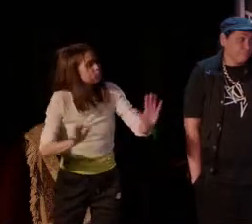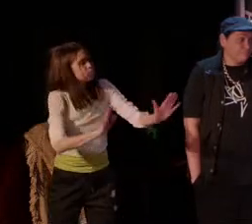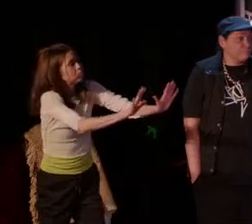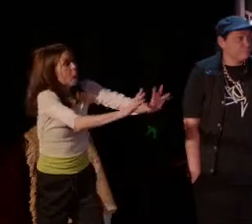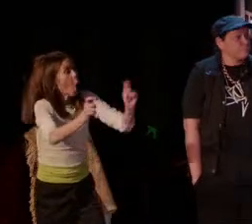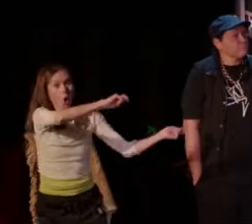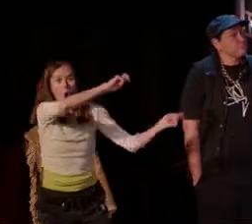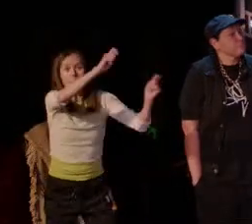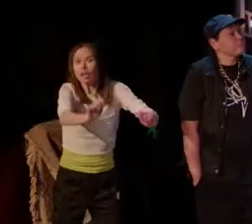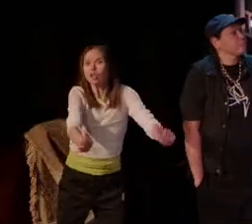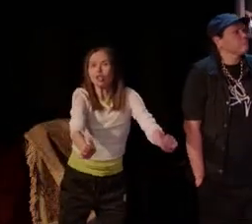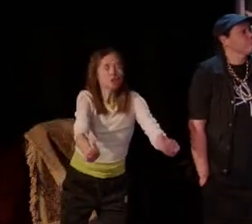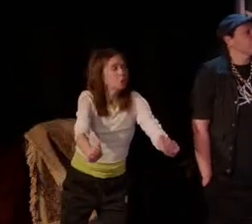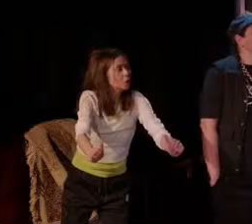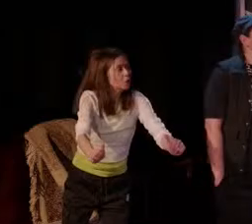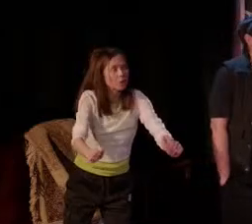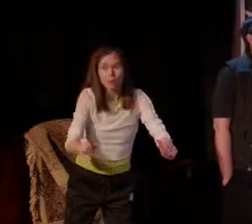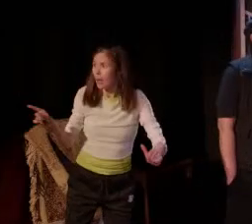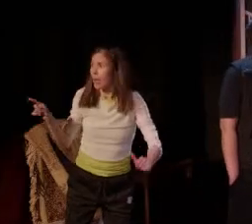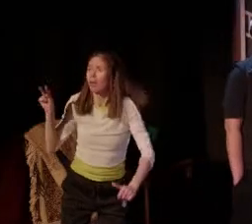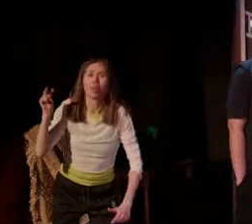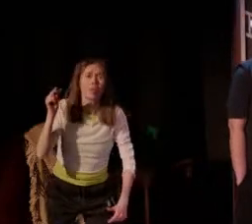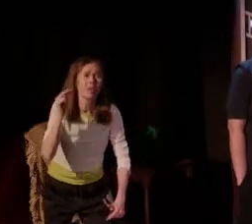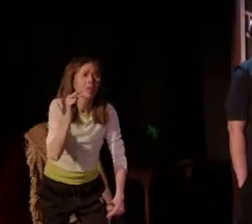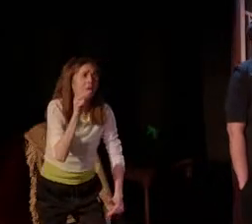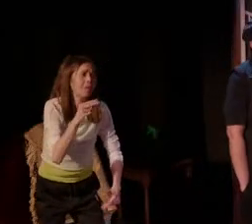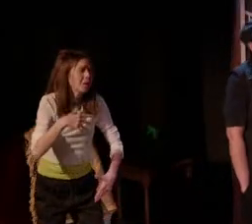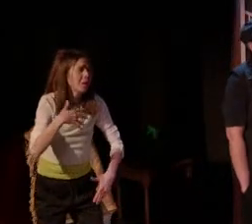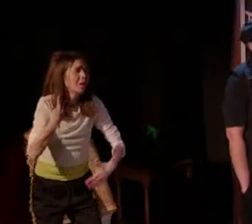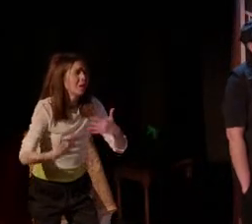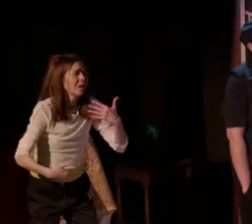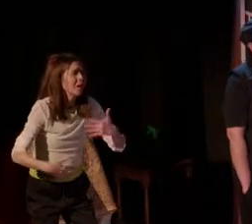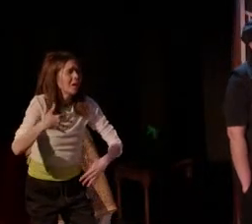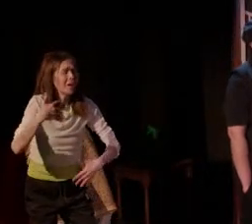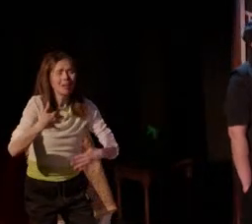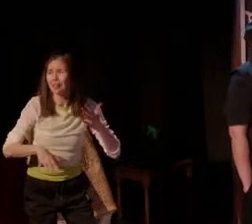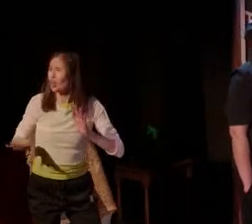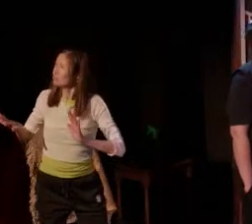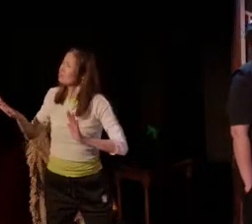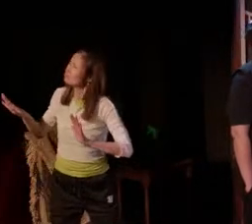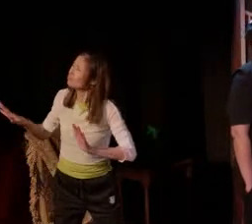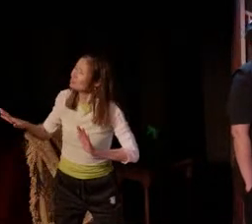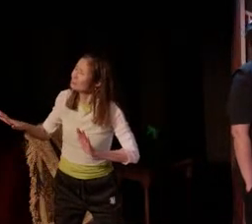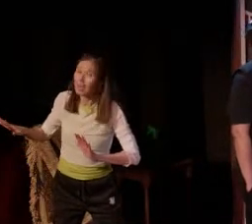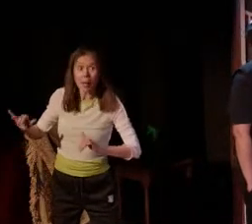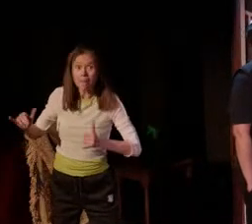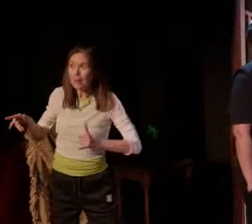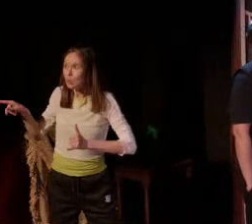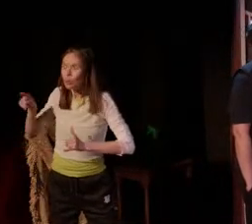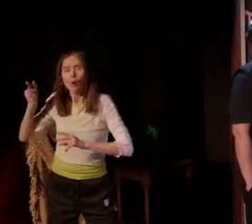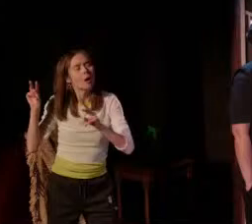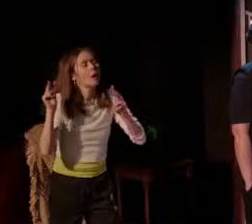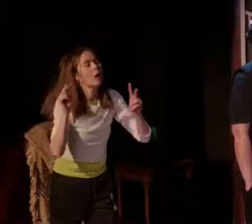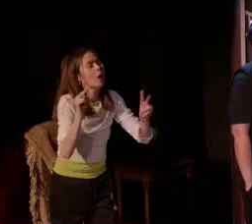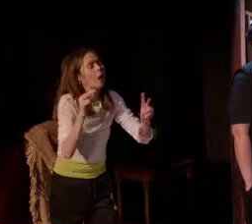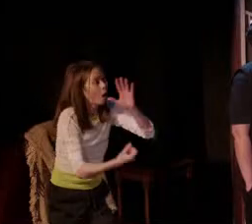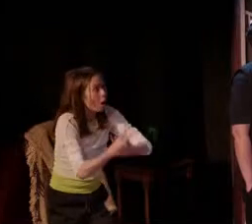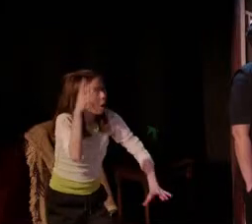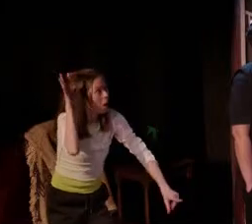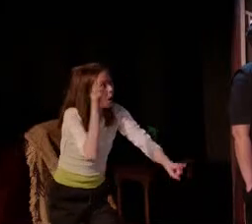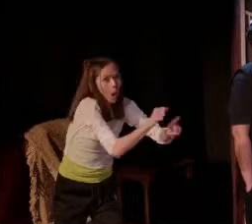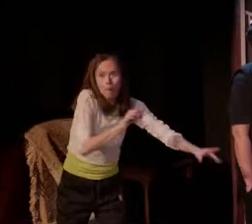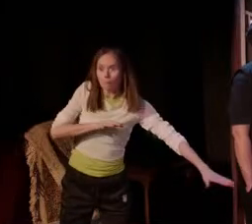cover her. No longer shall you gaze upon't, else while gazing you might think you saw